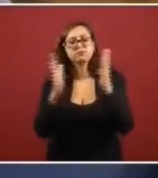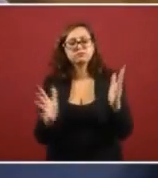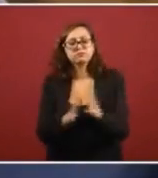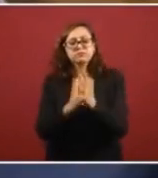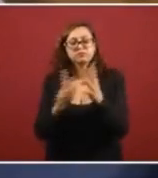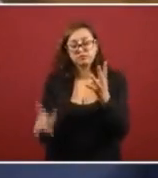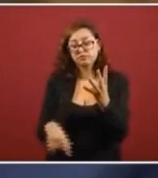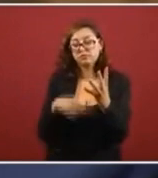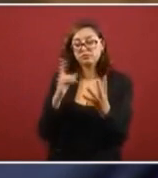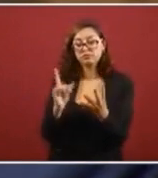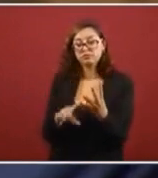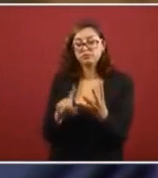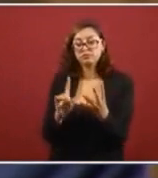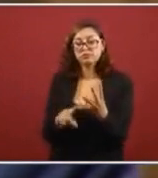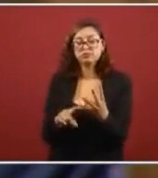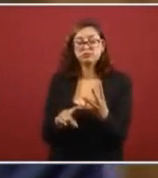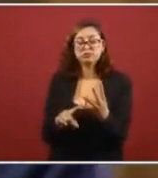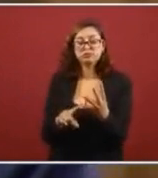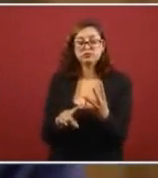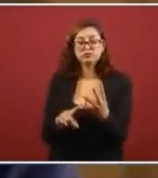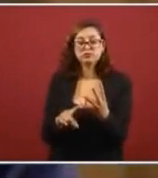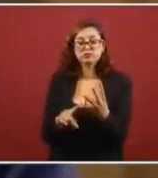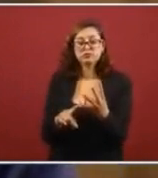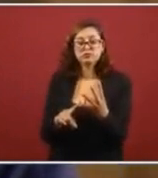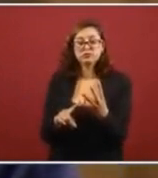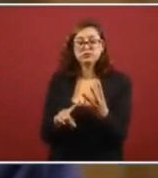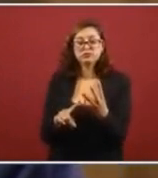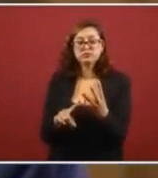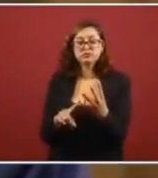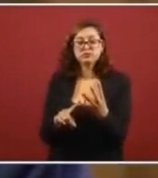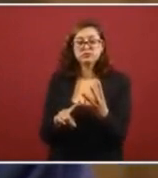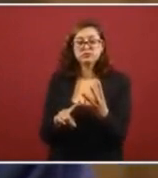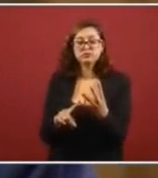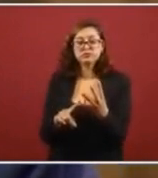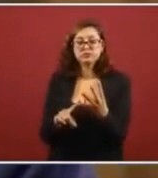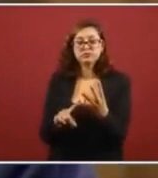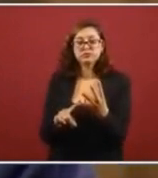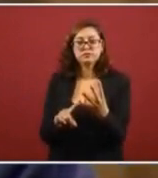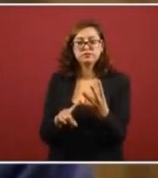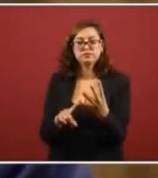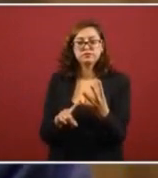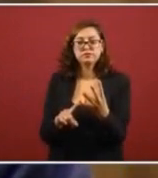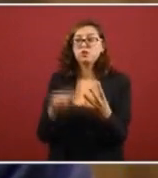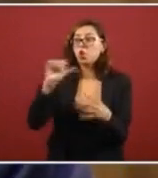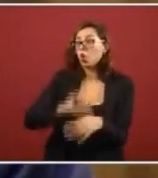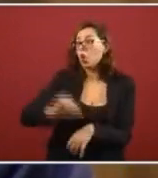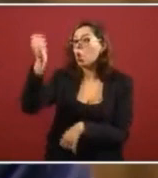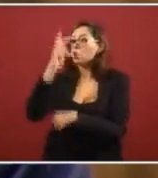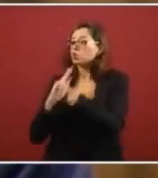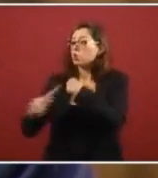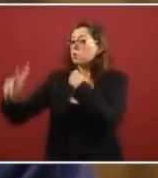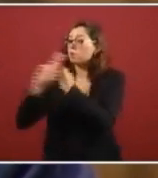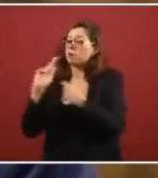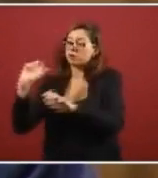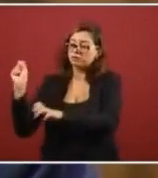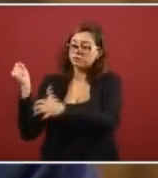and to move on the intensifying